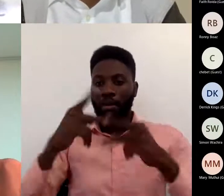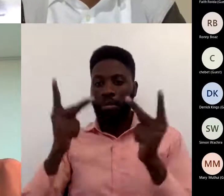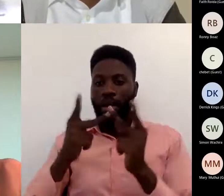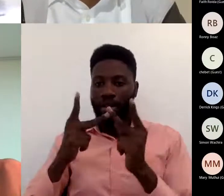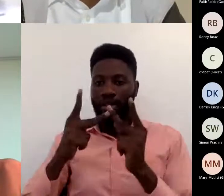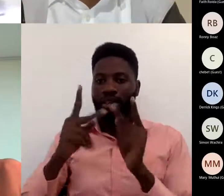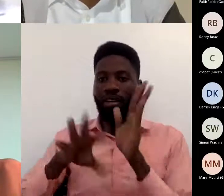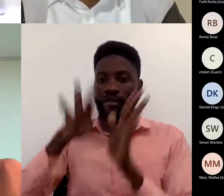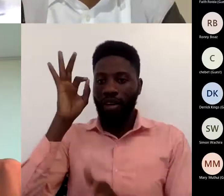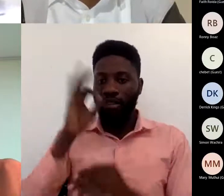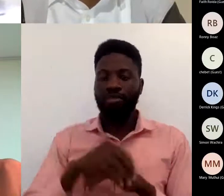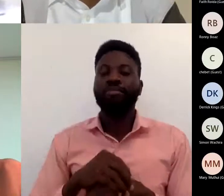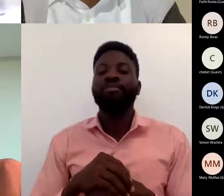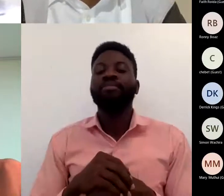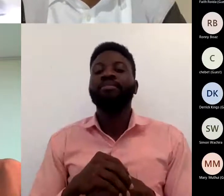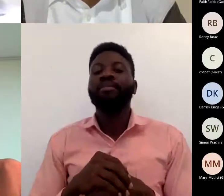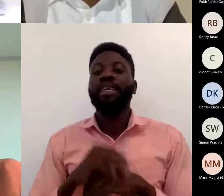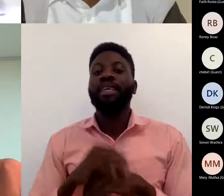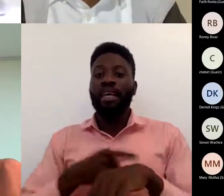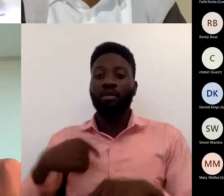while doing this, we found a gap